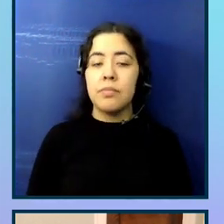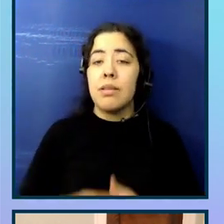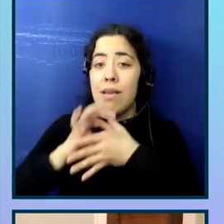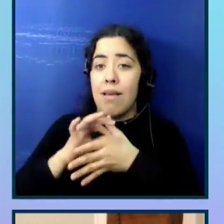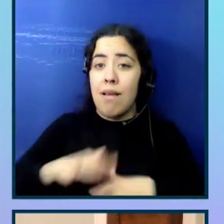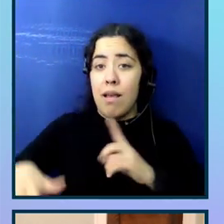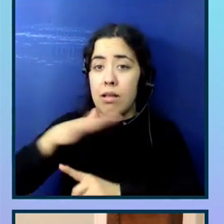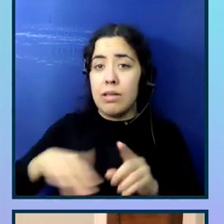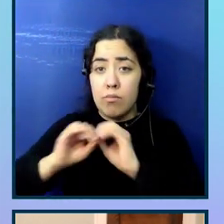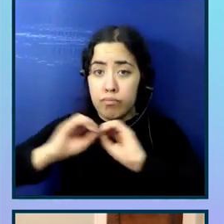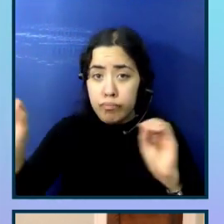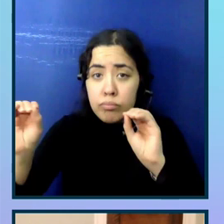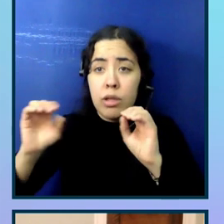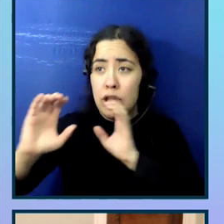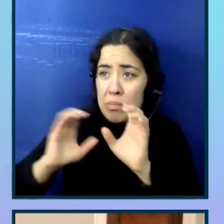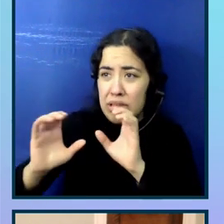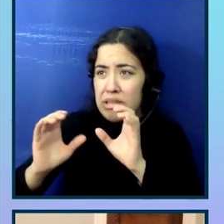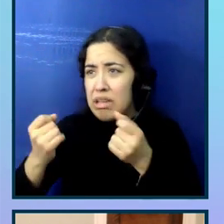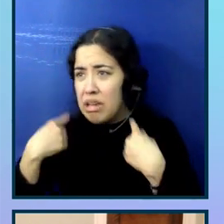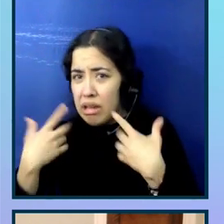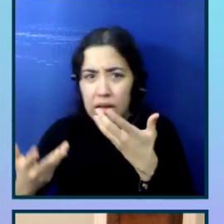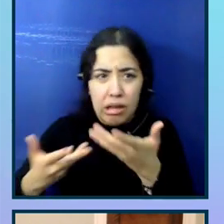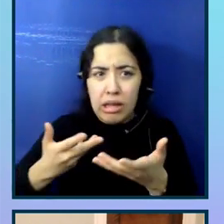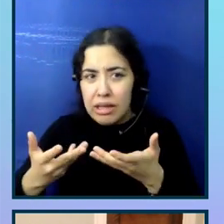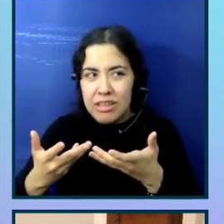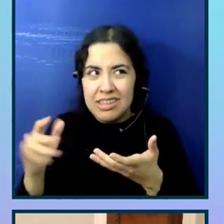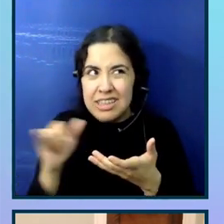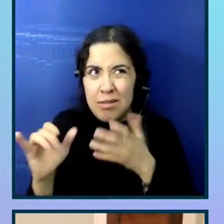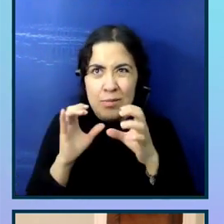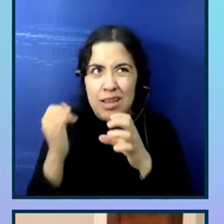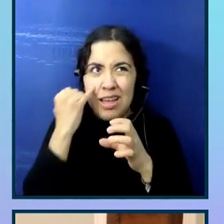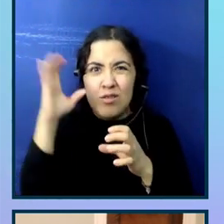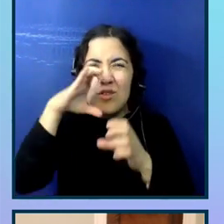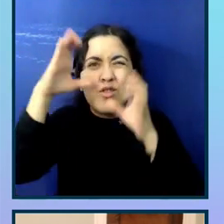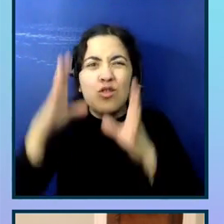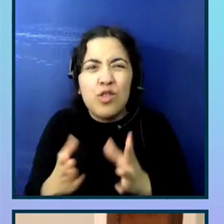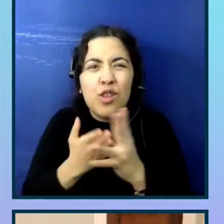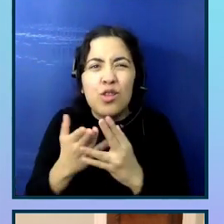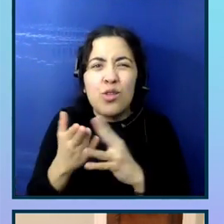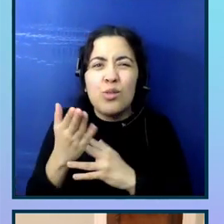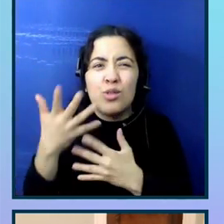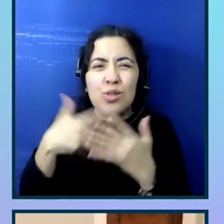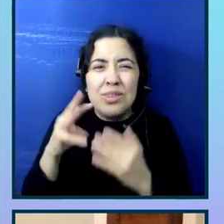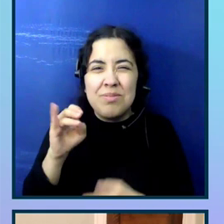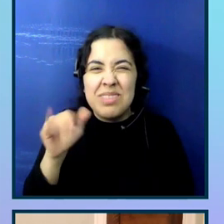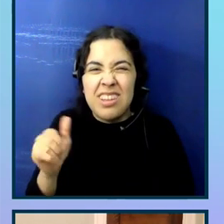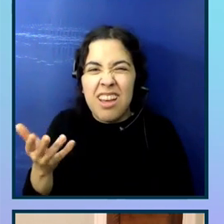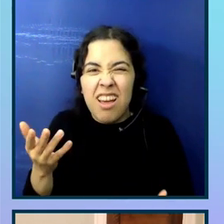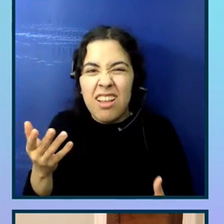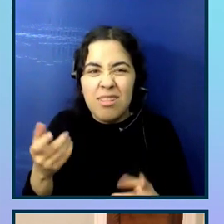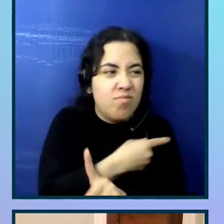context and meaning in communication, well, it's pretty much like communicating with strangers over social media all the time.